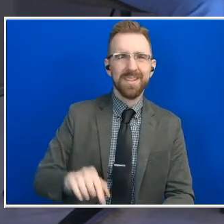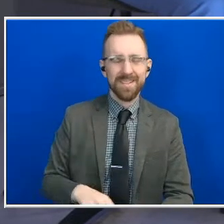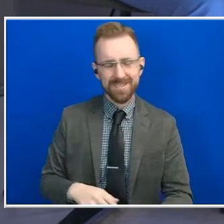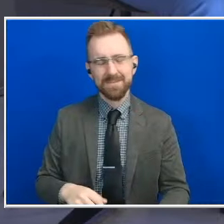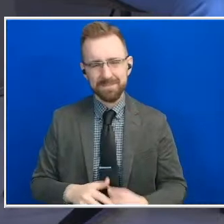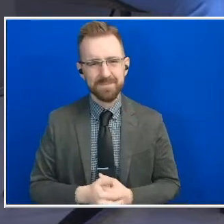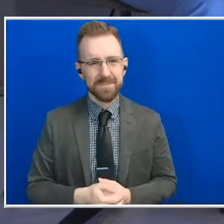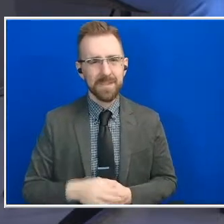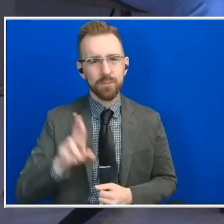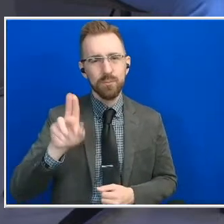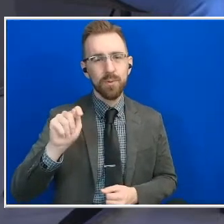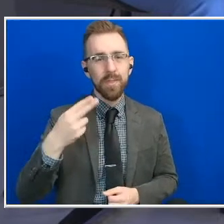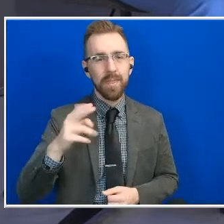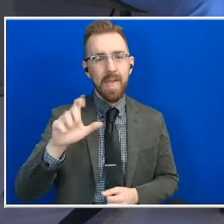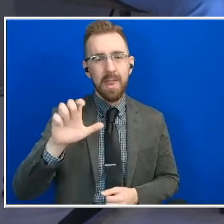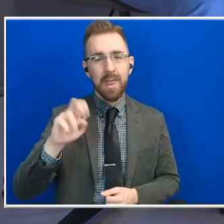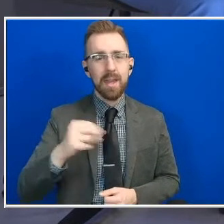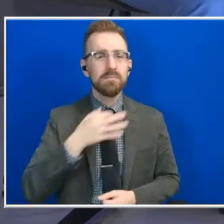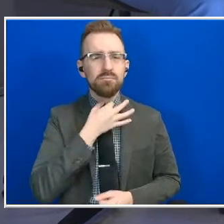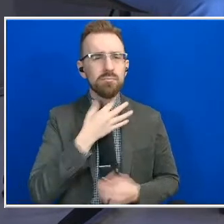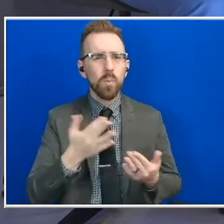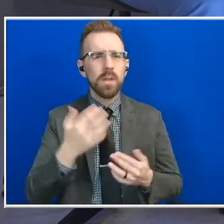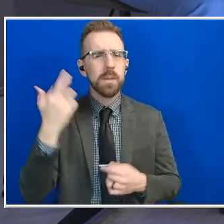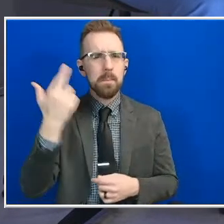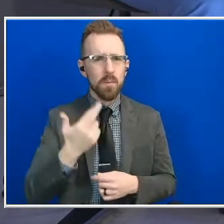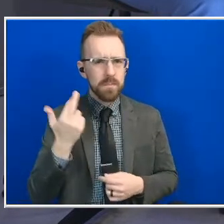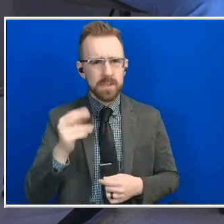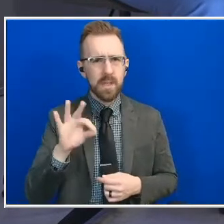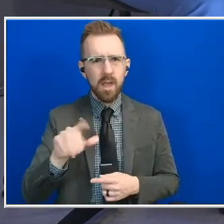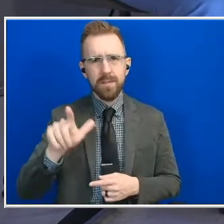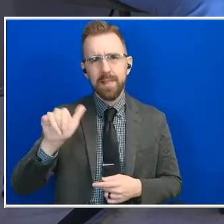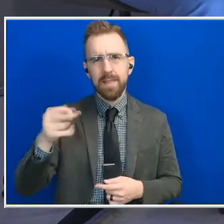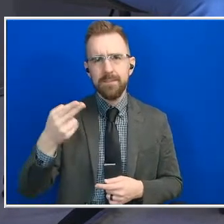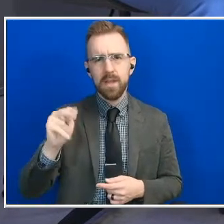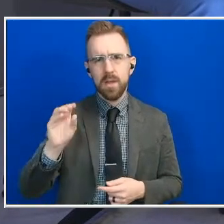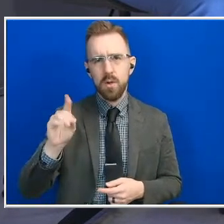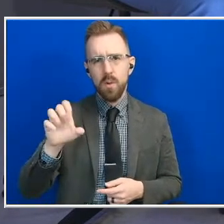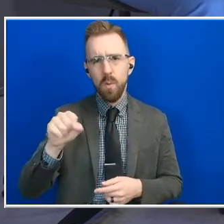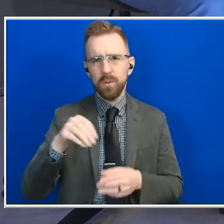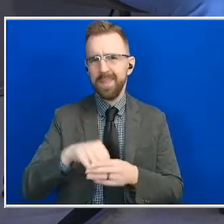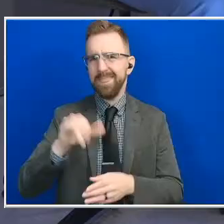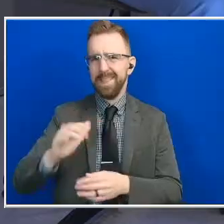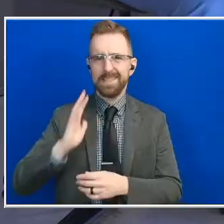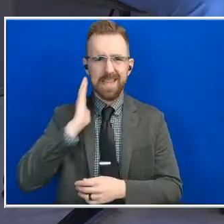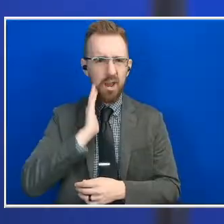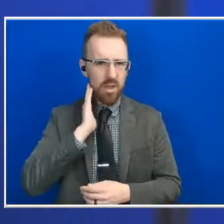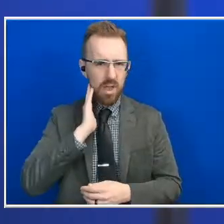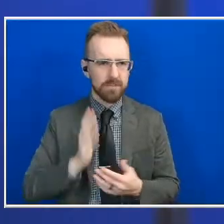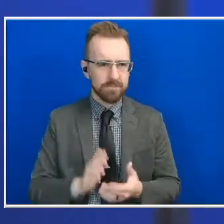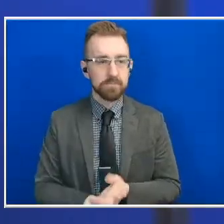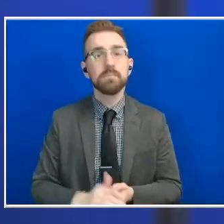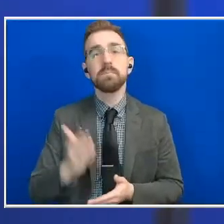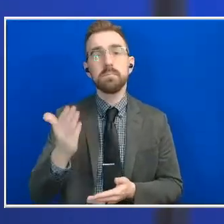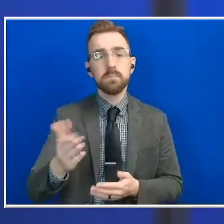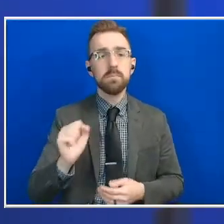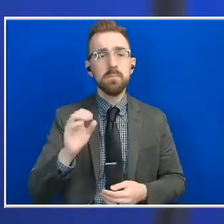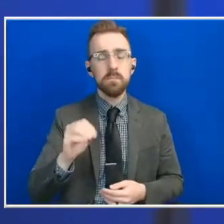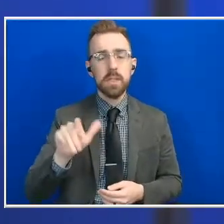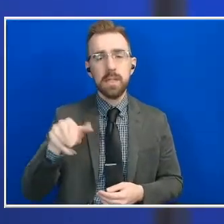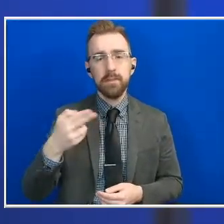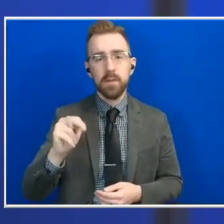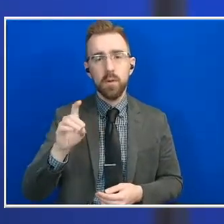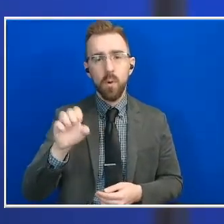know, what is the purpose of the lymph nodes in this particular area? Oh, so lymph nodes take care of